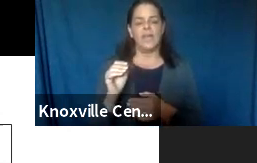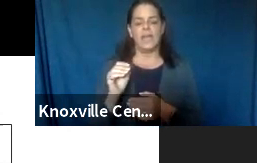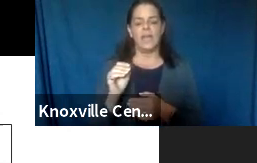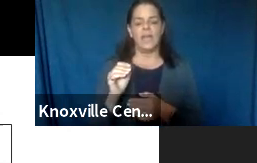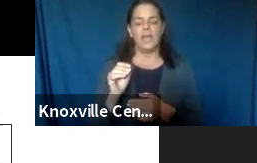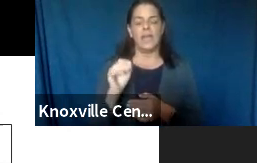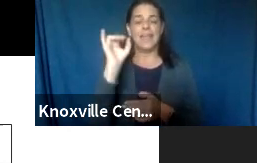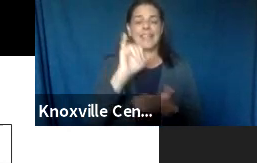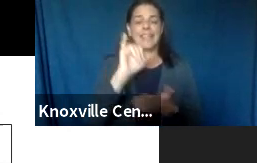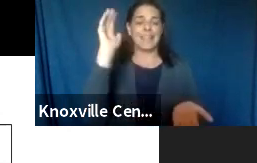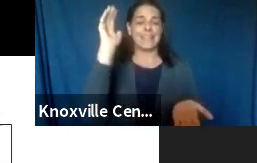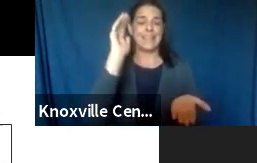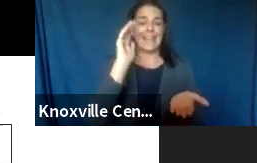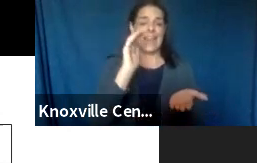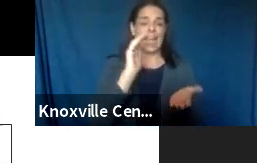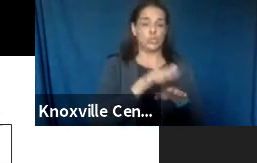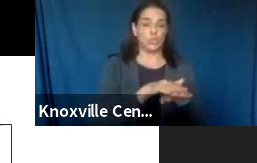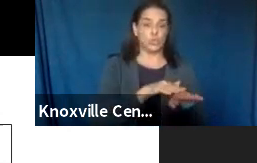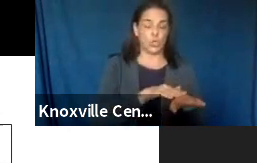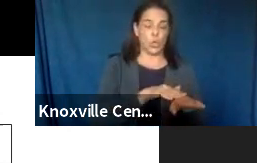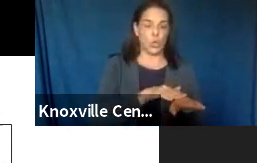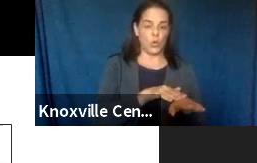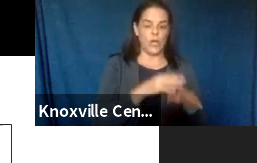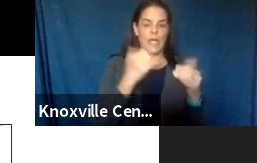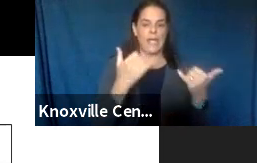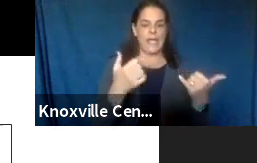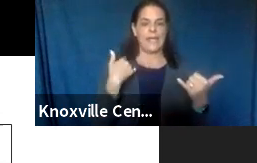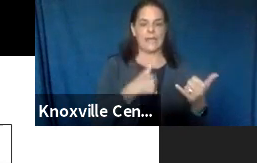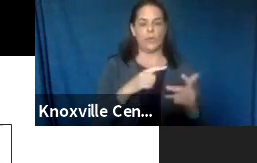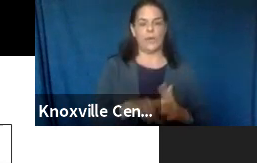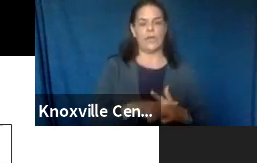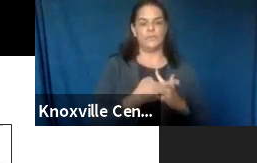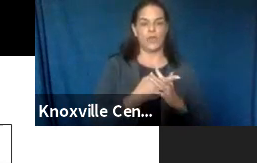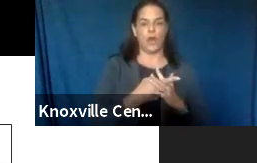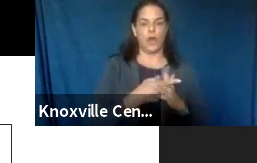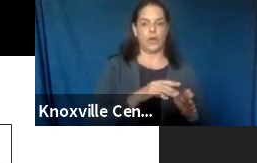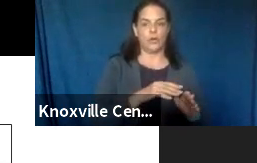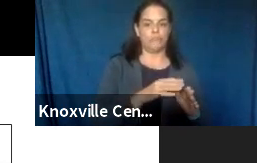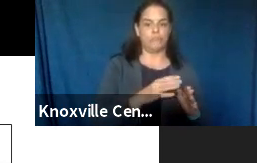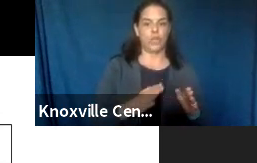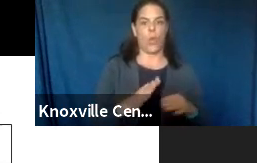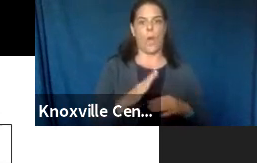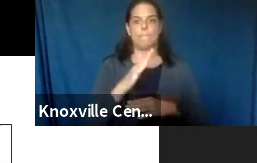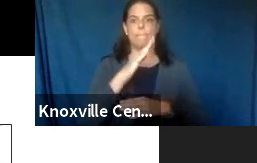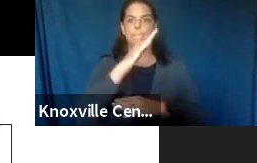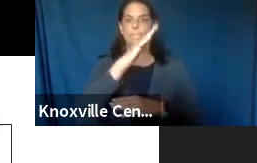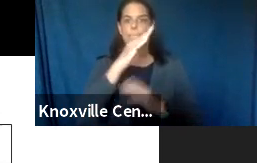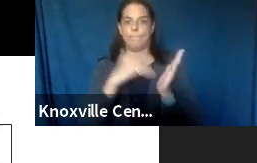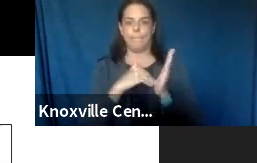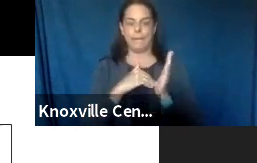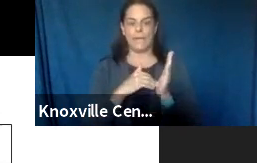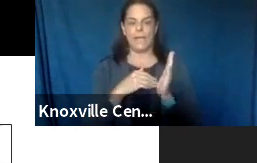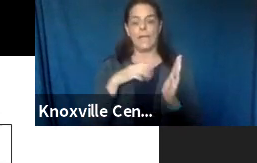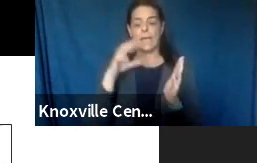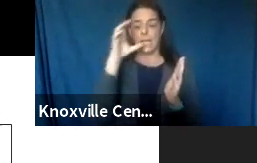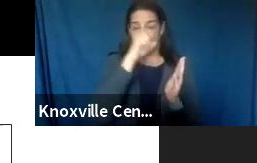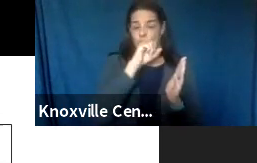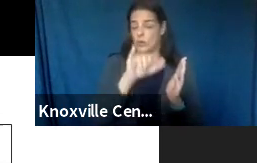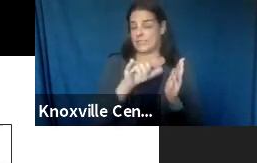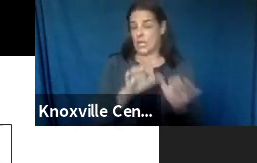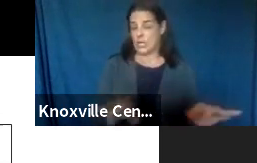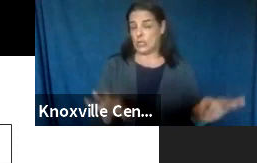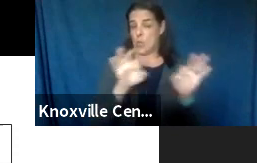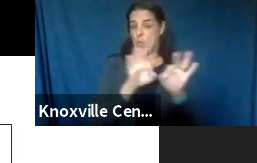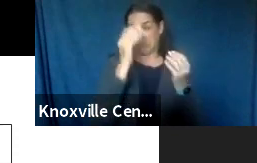the decline had slowed, and now we've started to go back up. Now, I suppose this is potentially newsworthy,